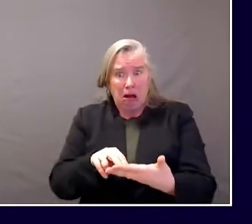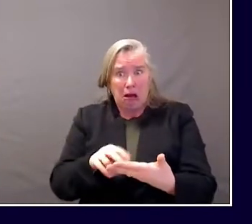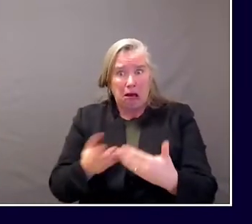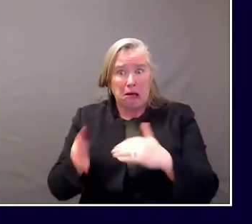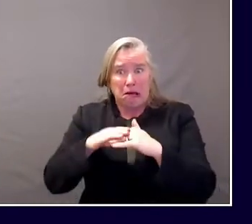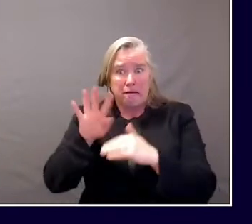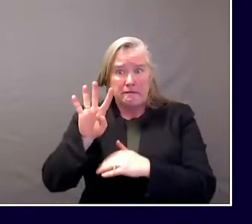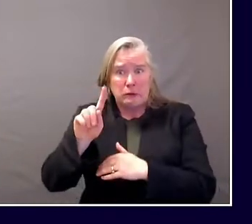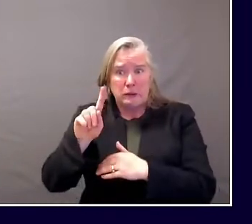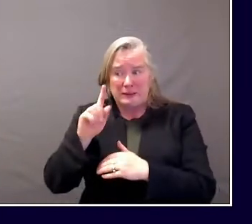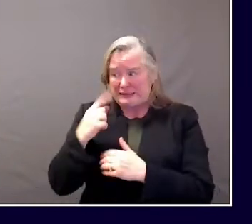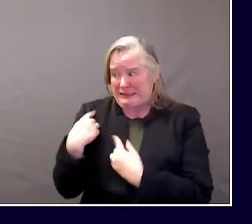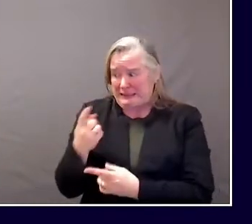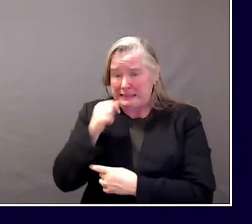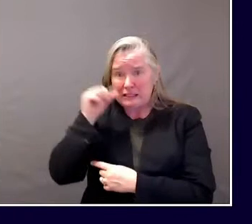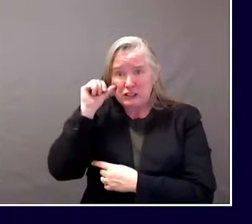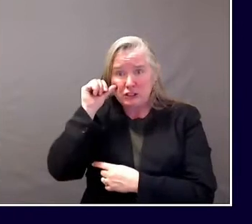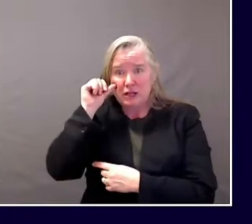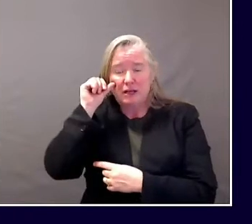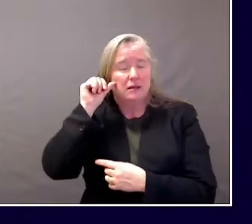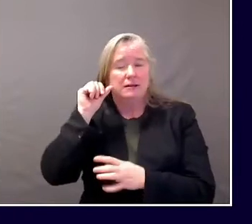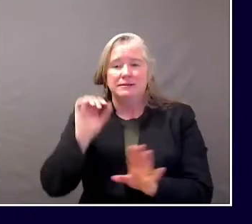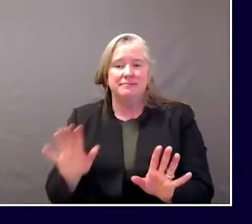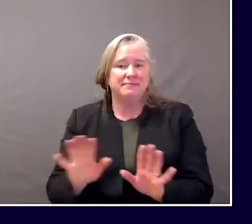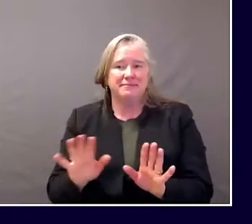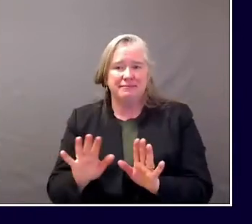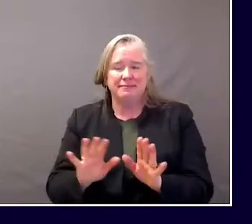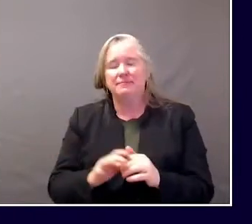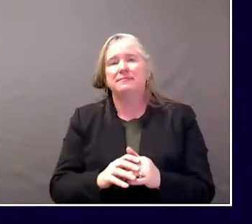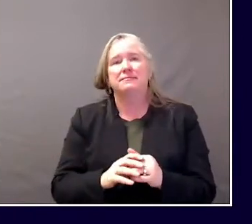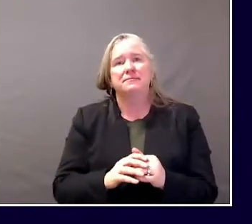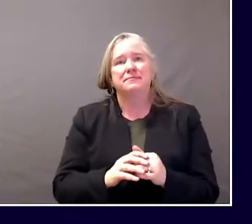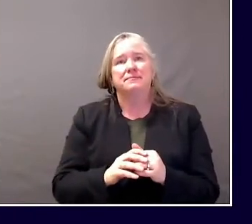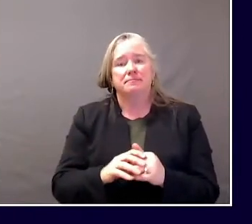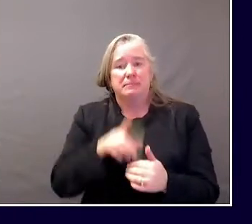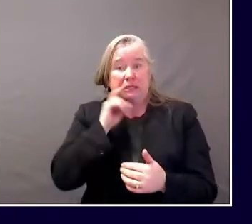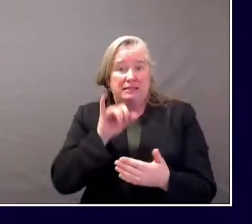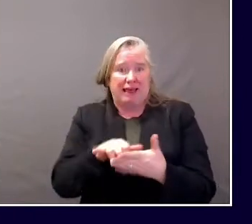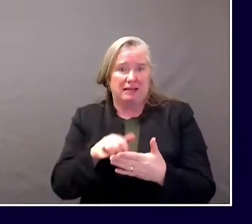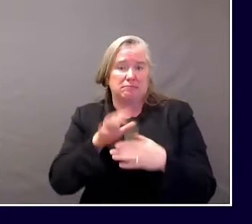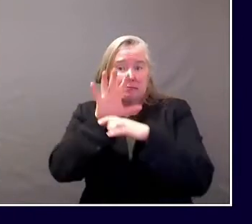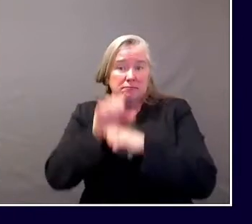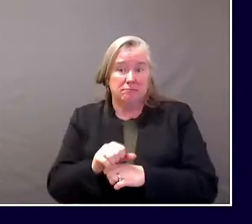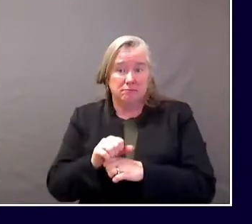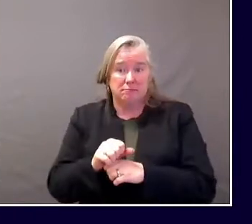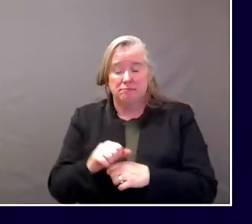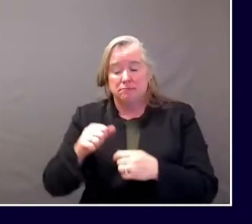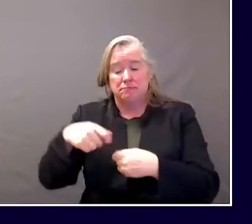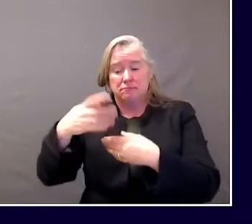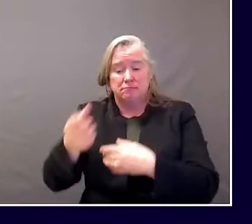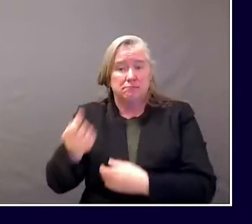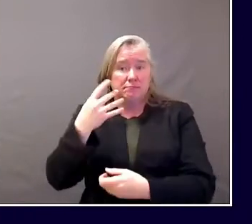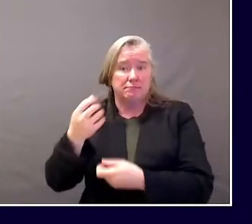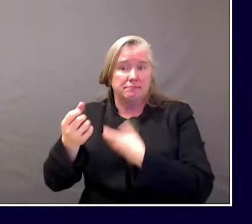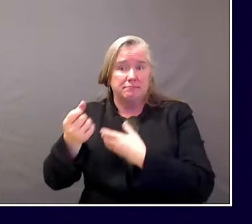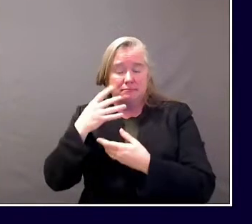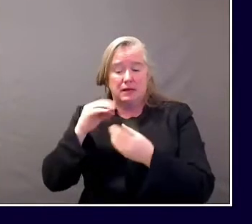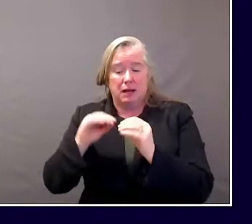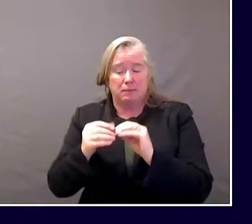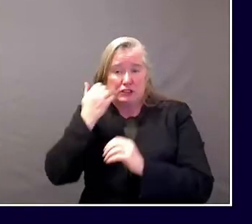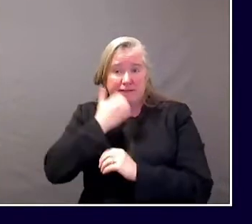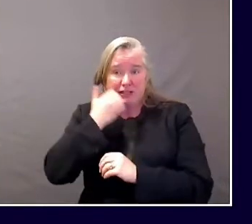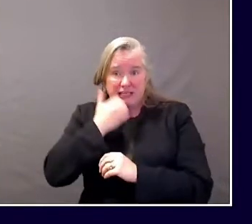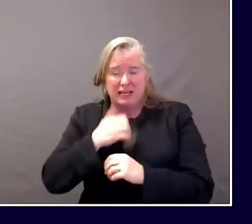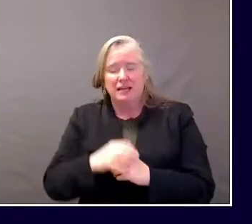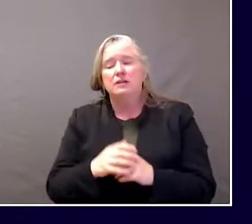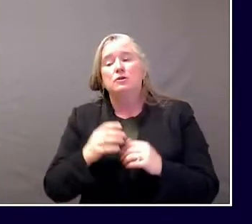happened today, because that's what was reported today. And I'm a little bit, I want to